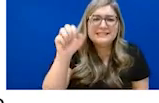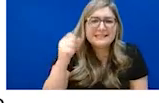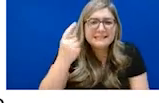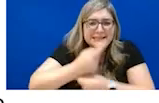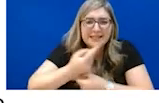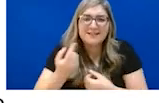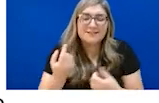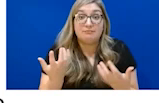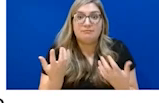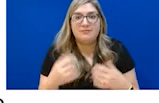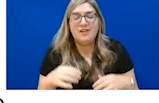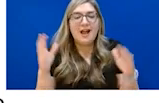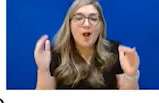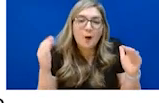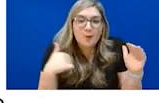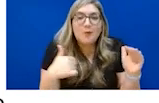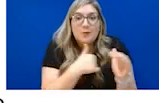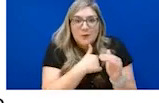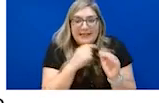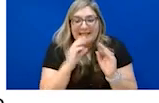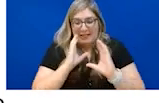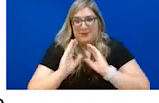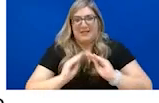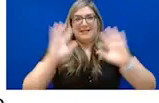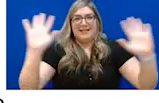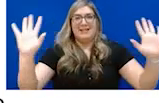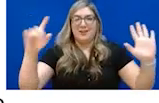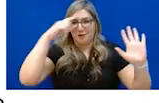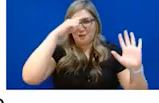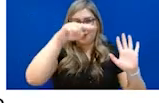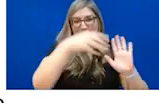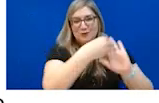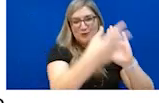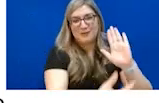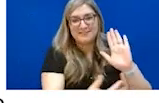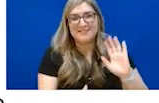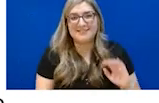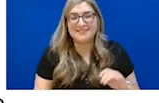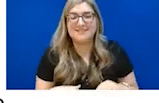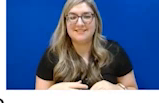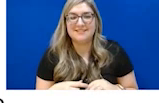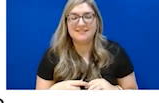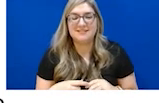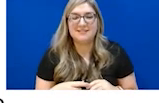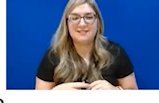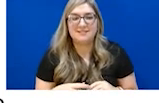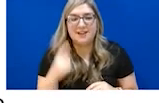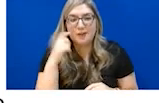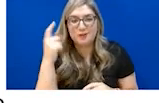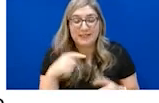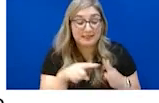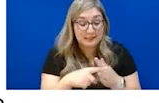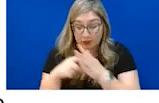really good job of communicating that to students. That you have these classes that will start at different